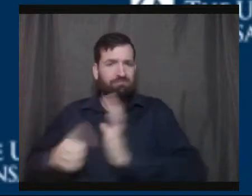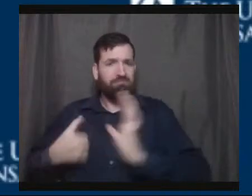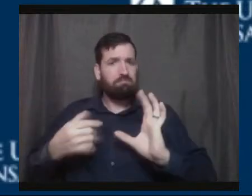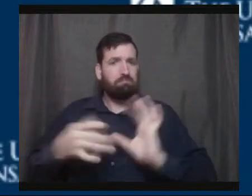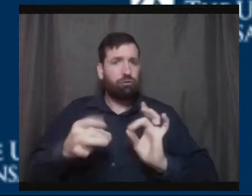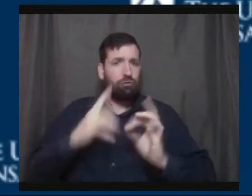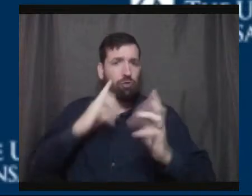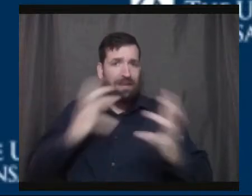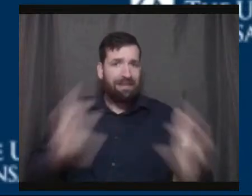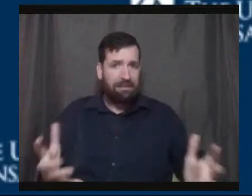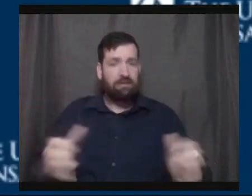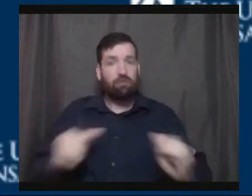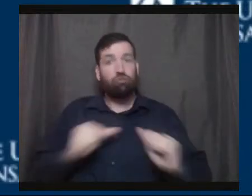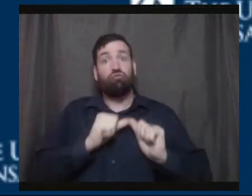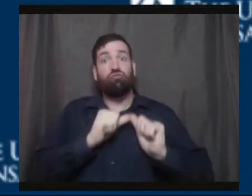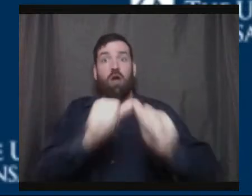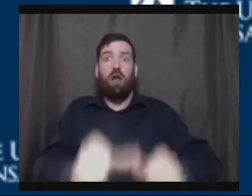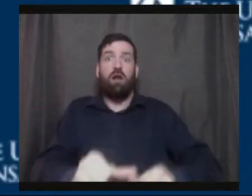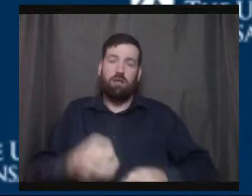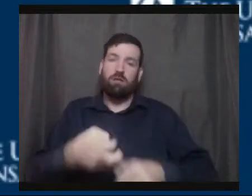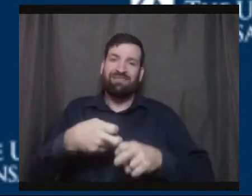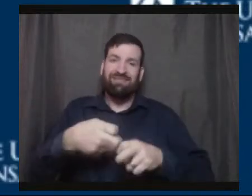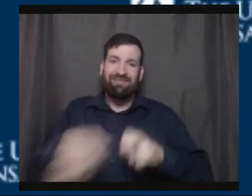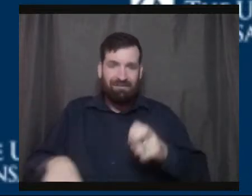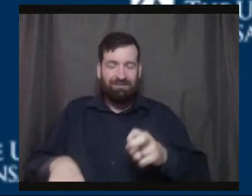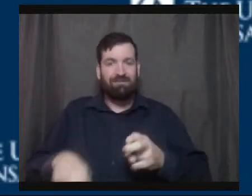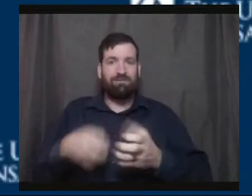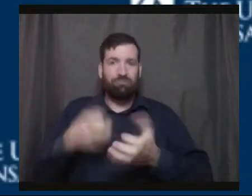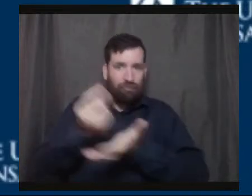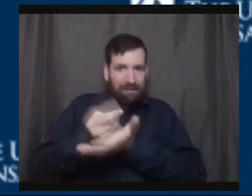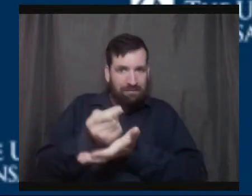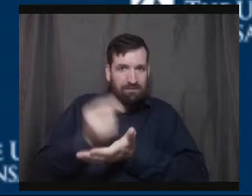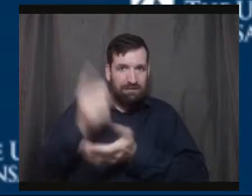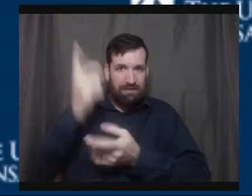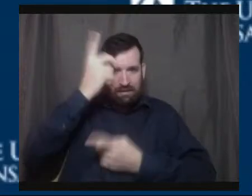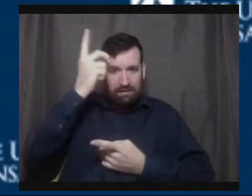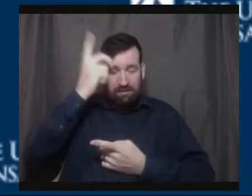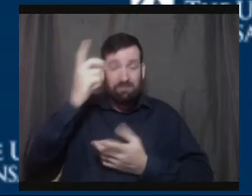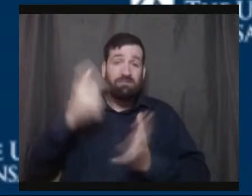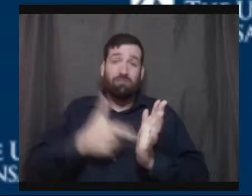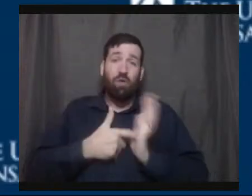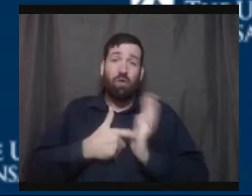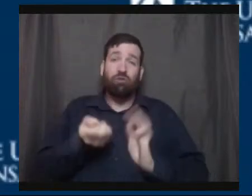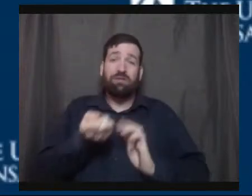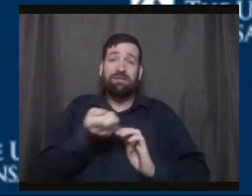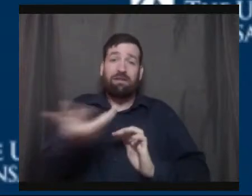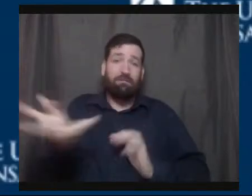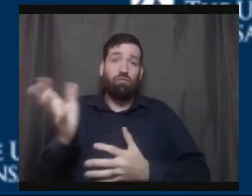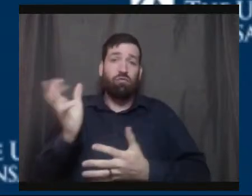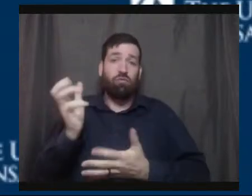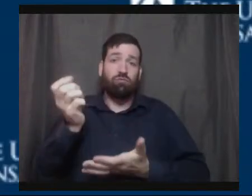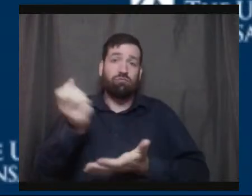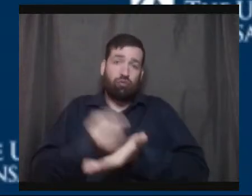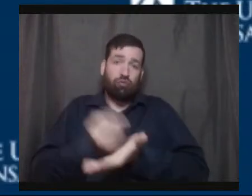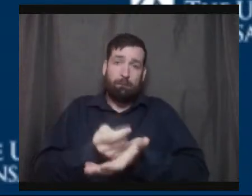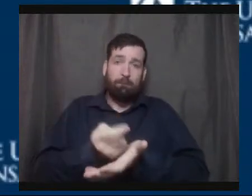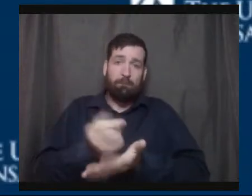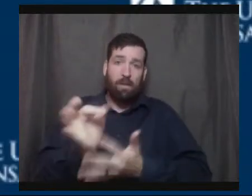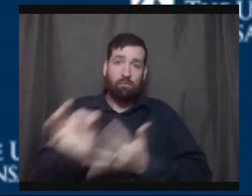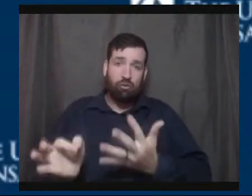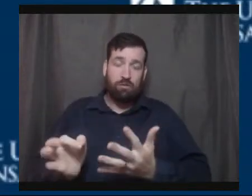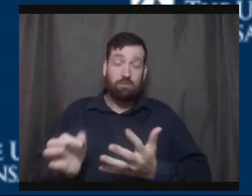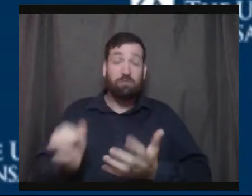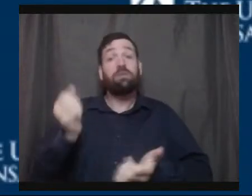a chronic and difficult to treat disease, which means it's going to require multiple treatment arms. And so some patients,